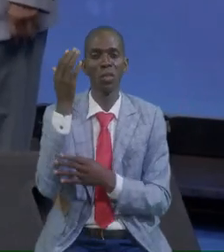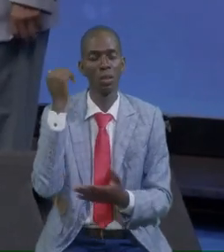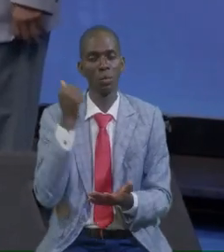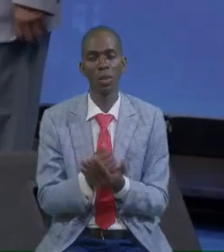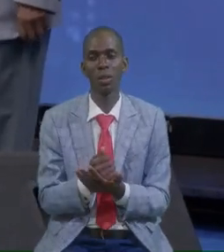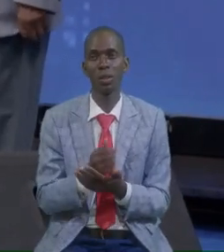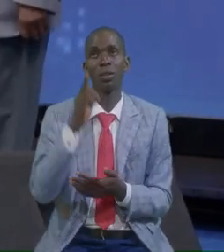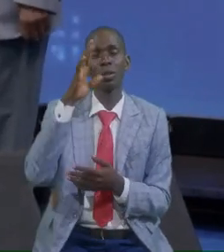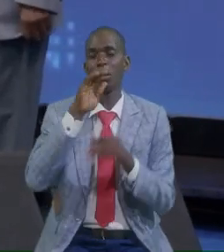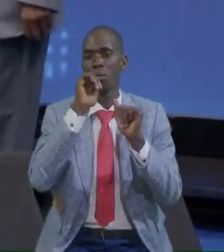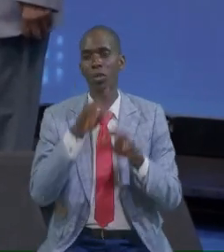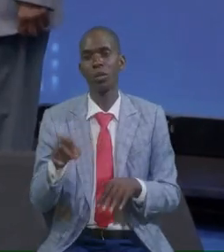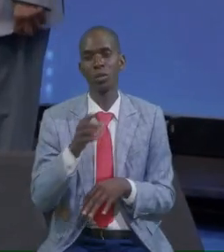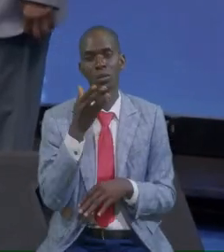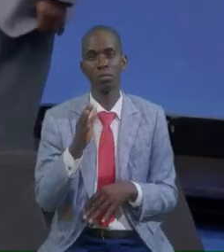bless you there.